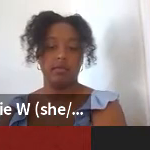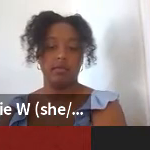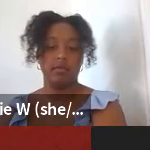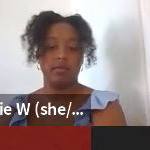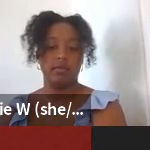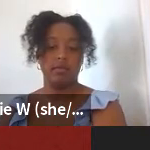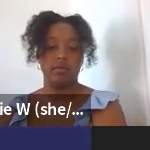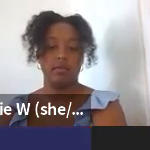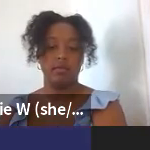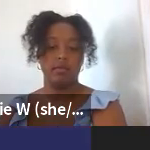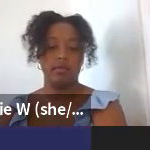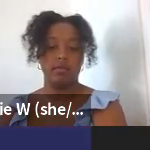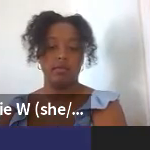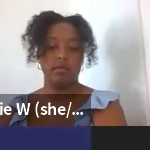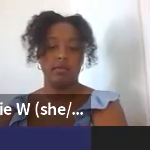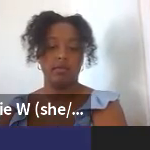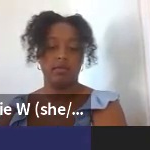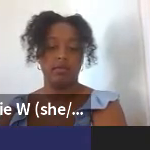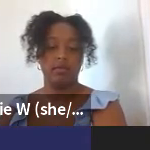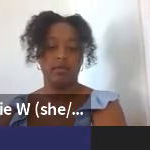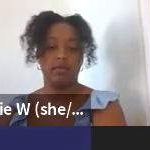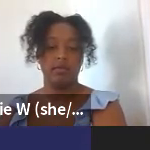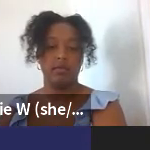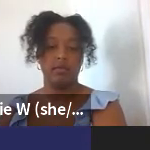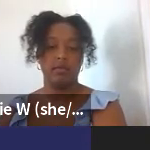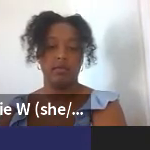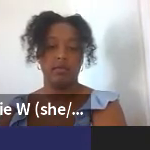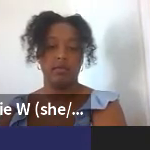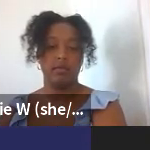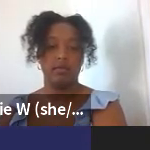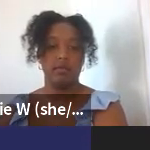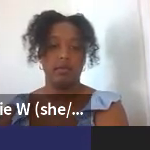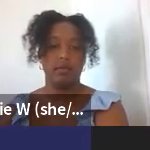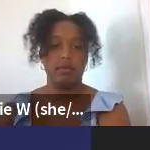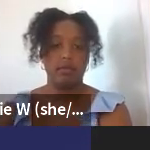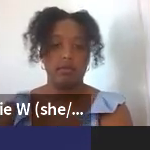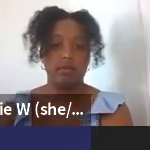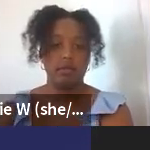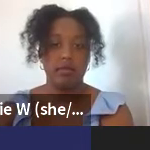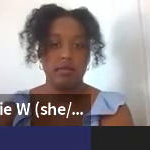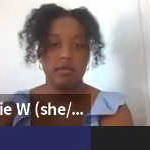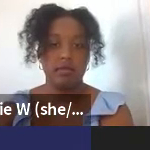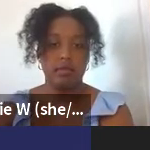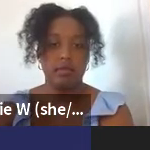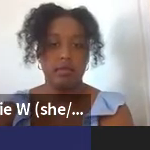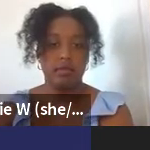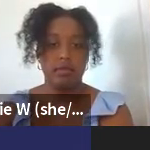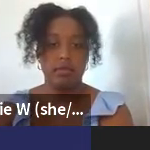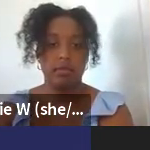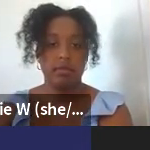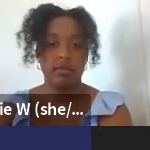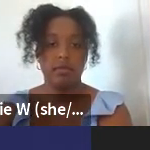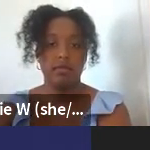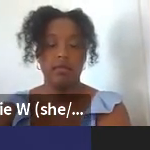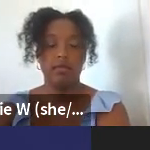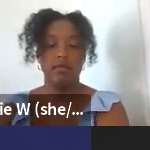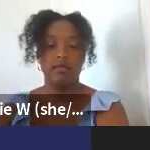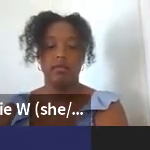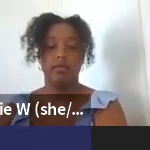work. As importantly, it means taking measurable action to invite, include, and center the voices and work of